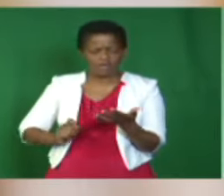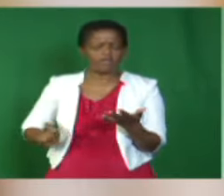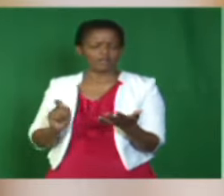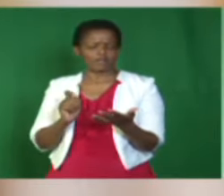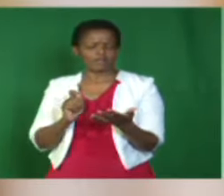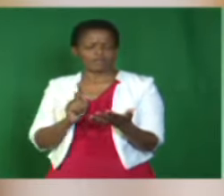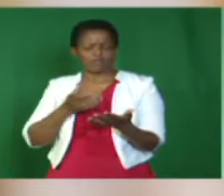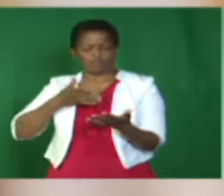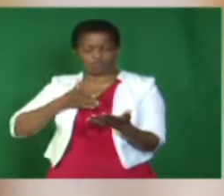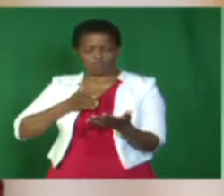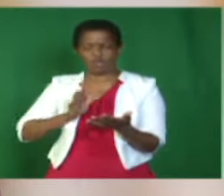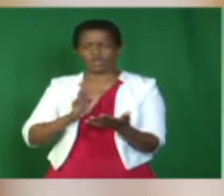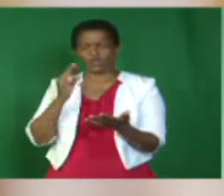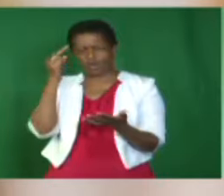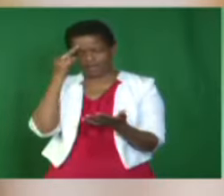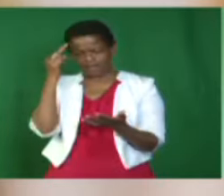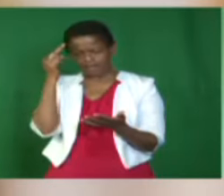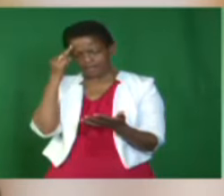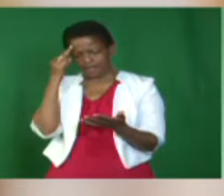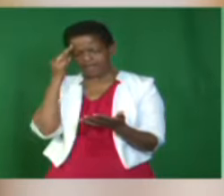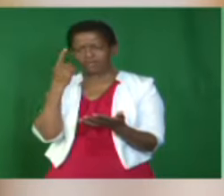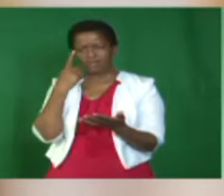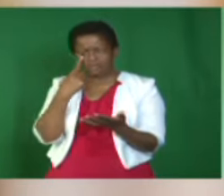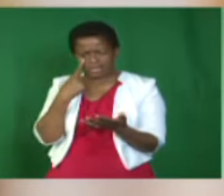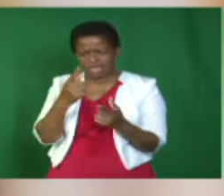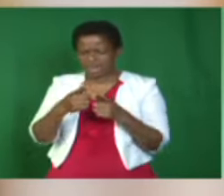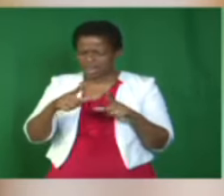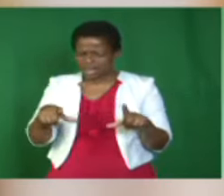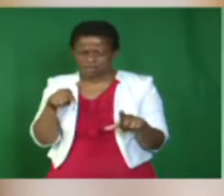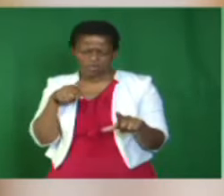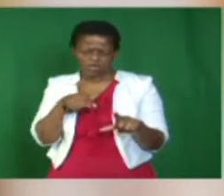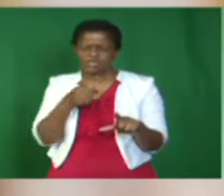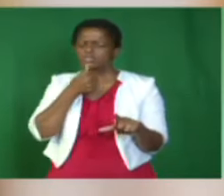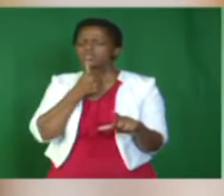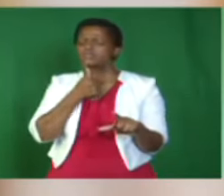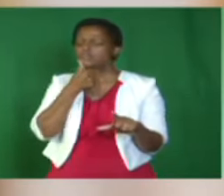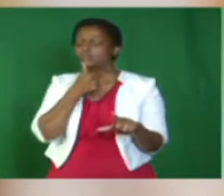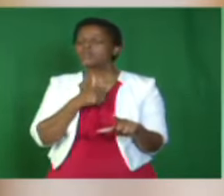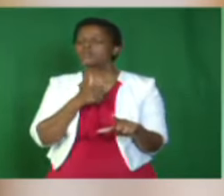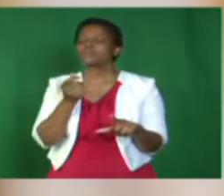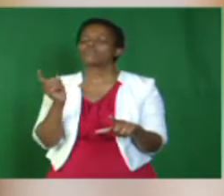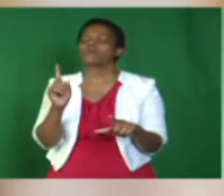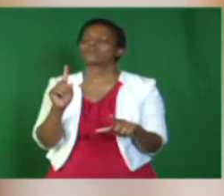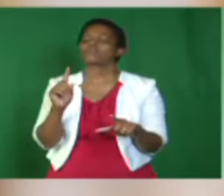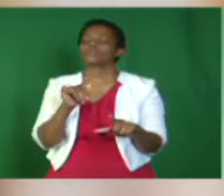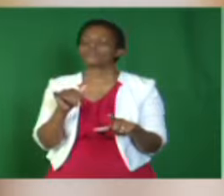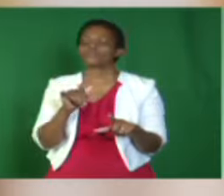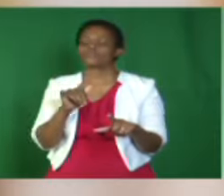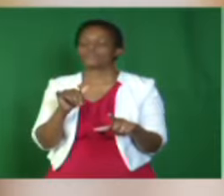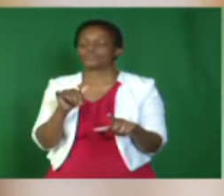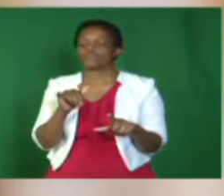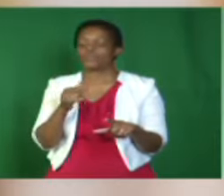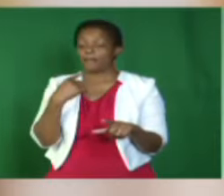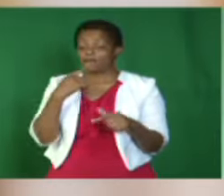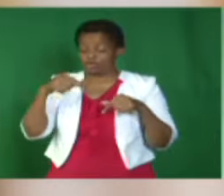also try to ensure that you notice the language that has been used by the writer. But for